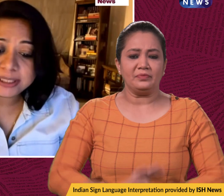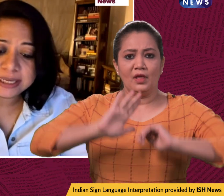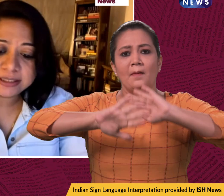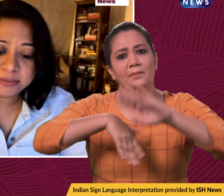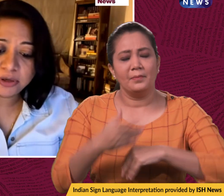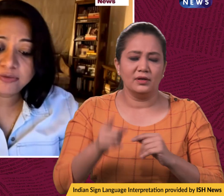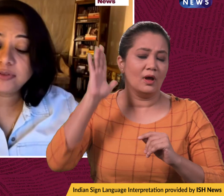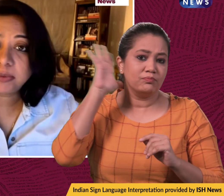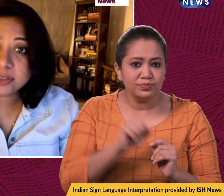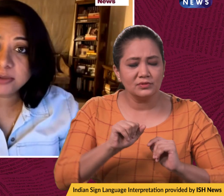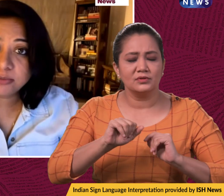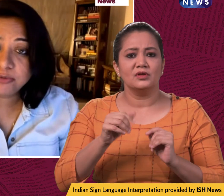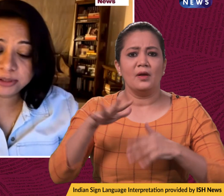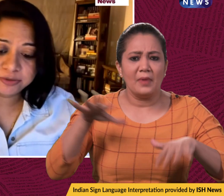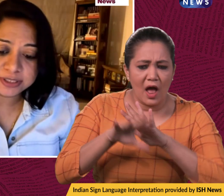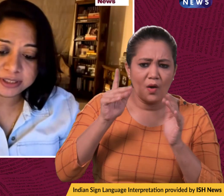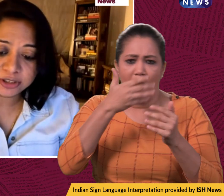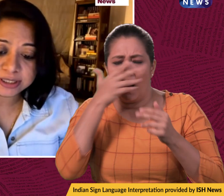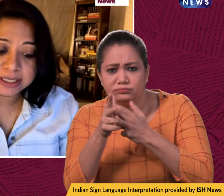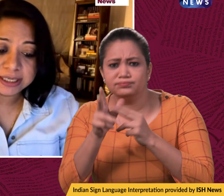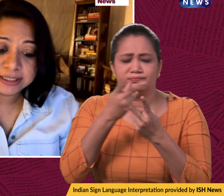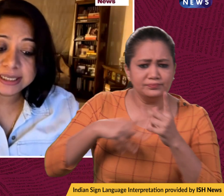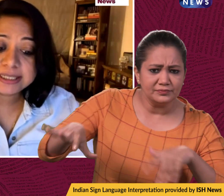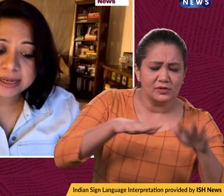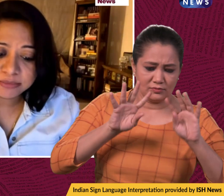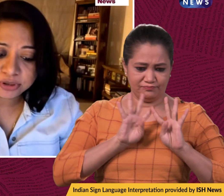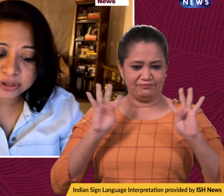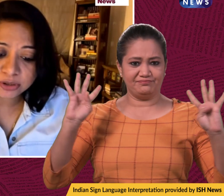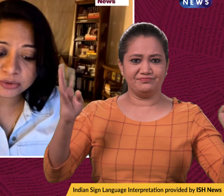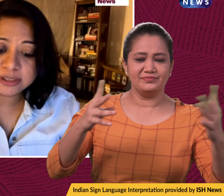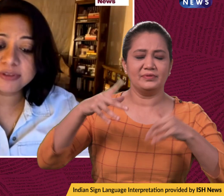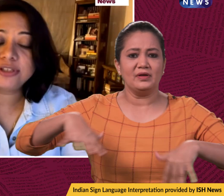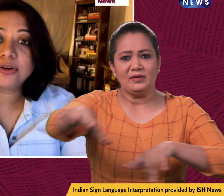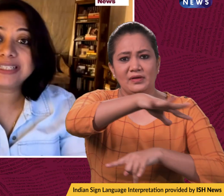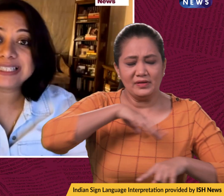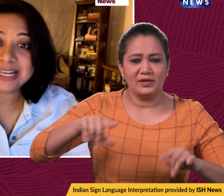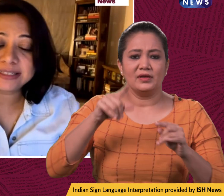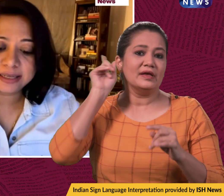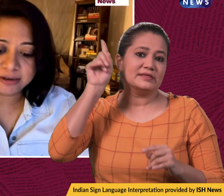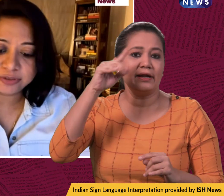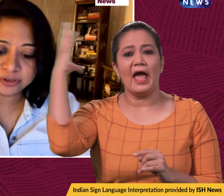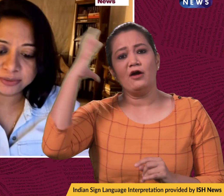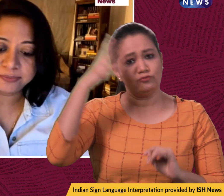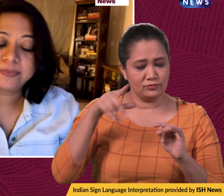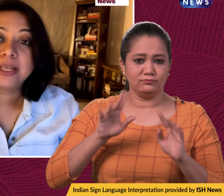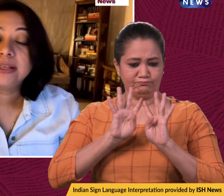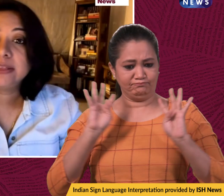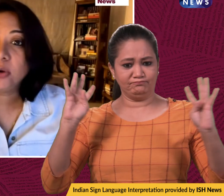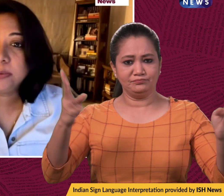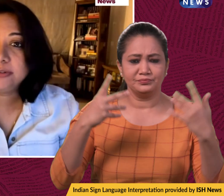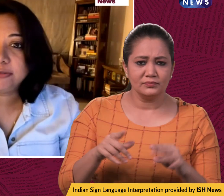Following that tip-off of the possible movement of insurgents, they laid an ambush near the Odin village on Saturday afternoon.